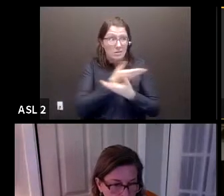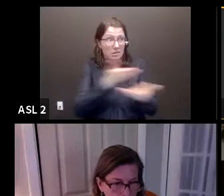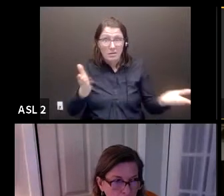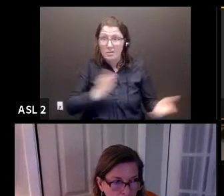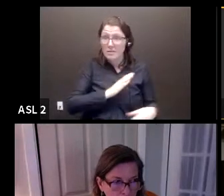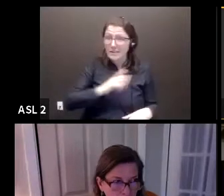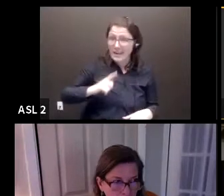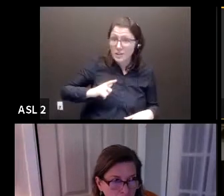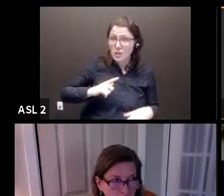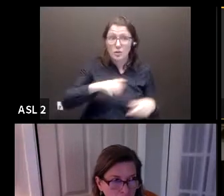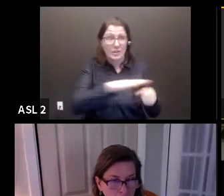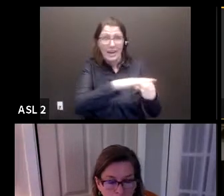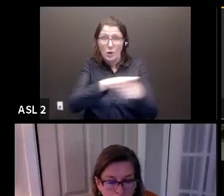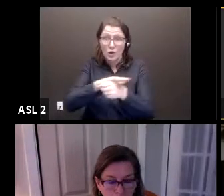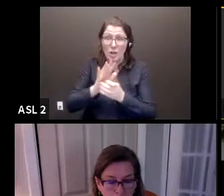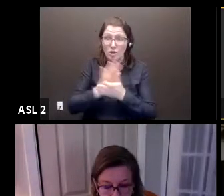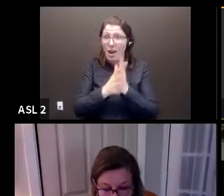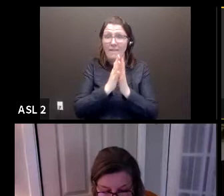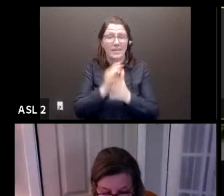city